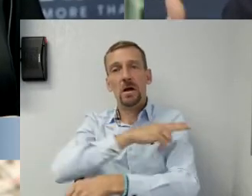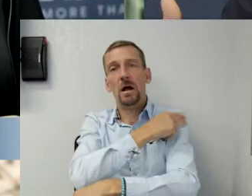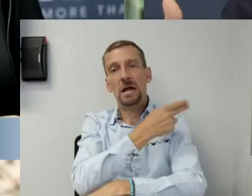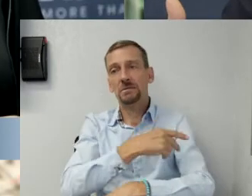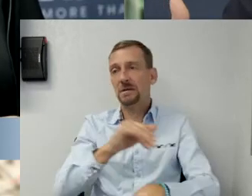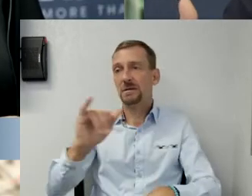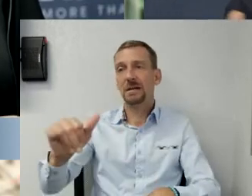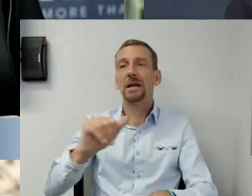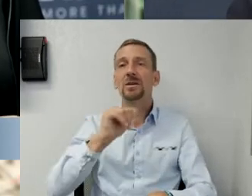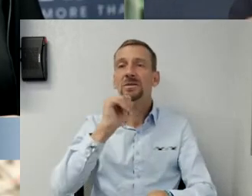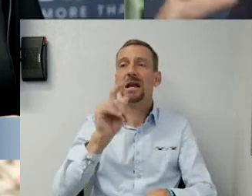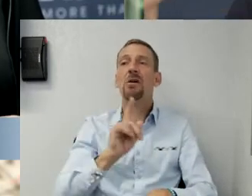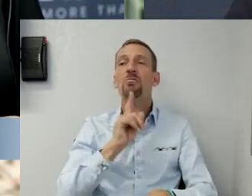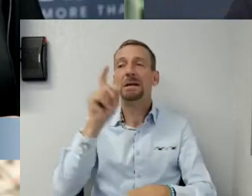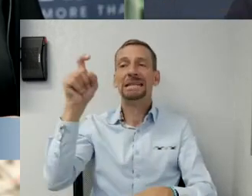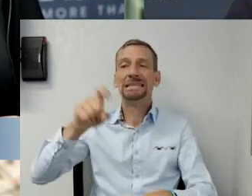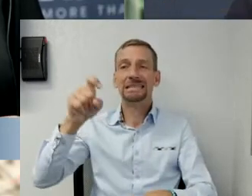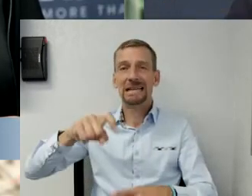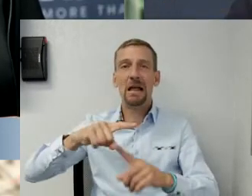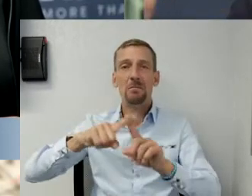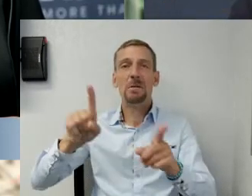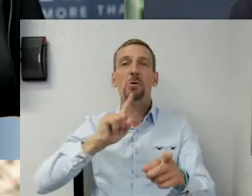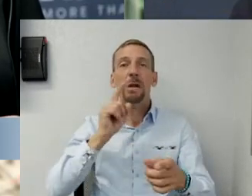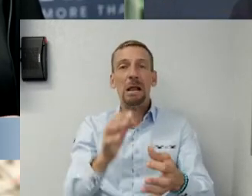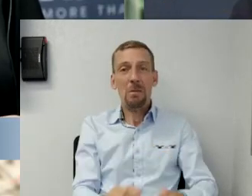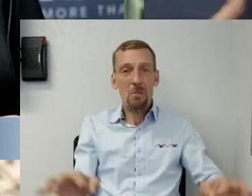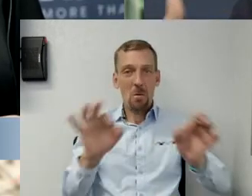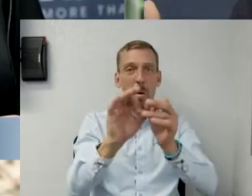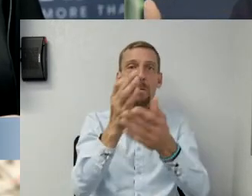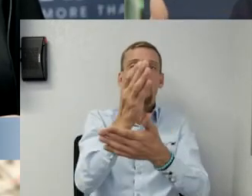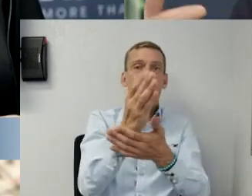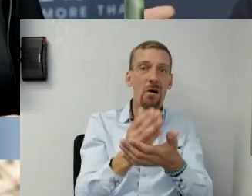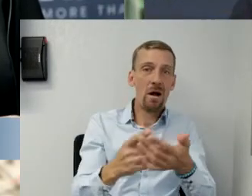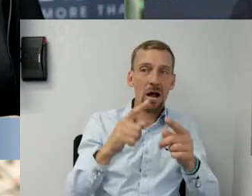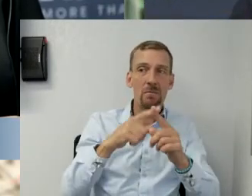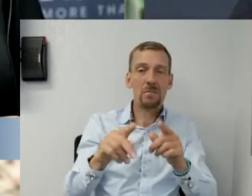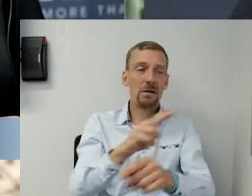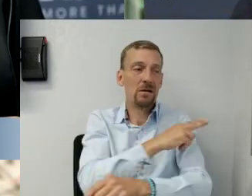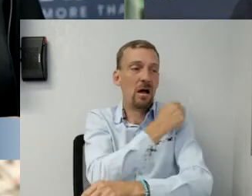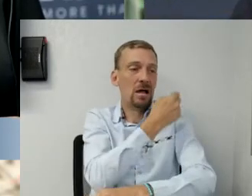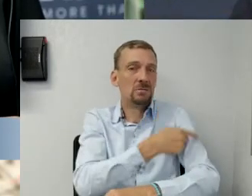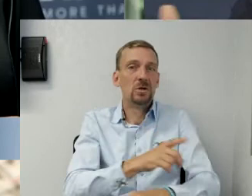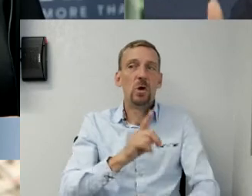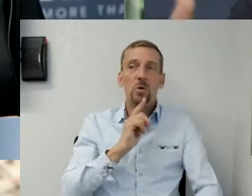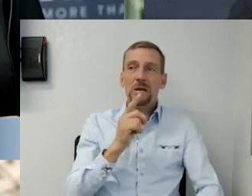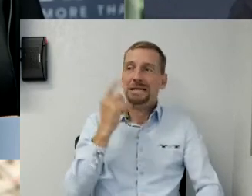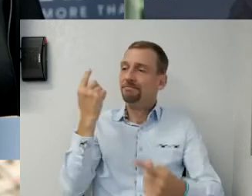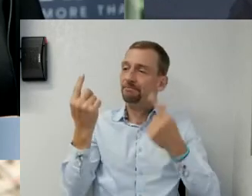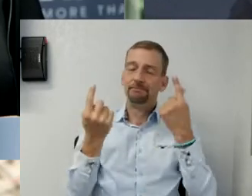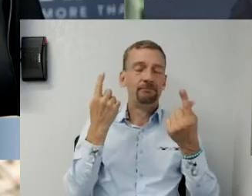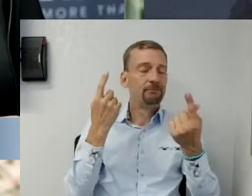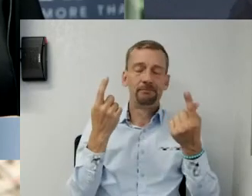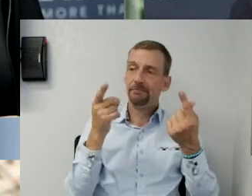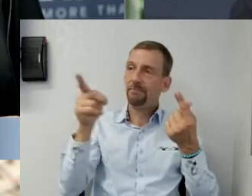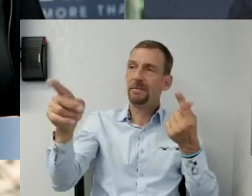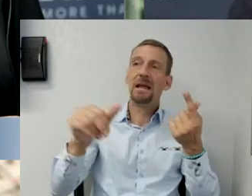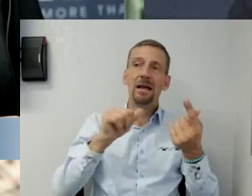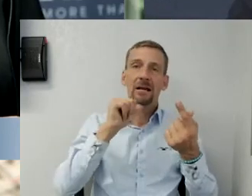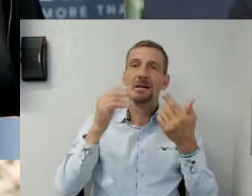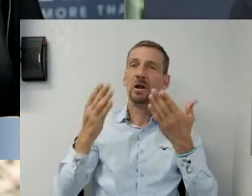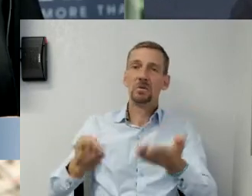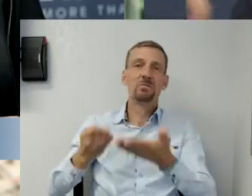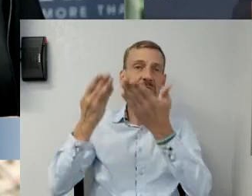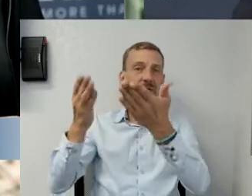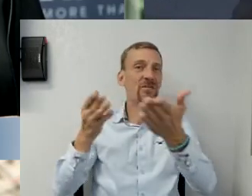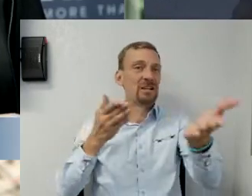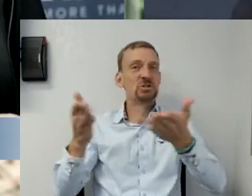are subsidized right now, but they're an important part of our continuum, but a lot of hospitals are kind of rethinking, maybe that's not a service we can offer anymore